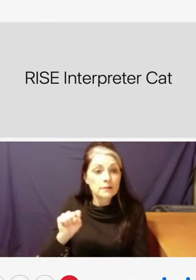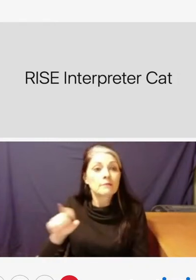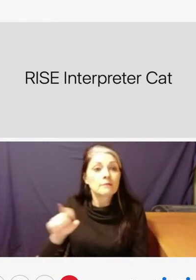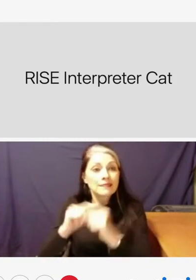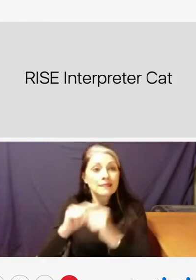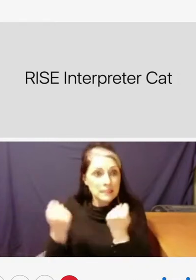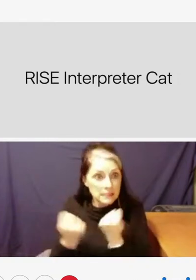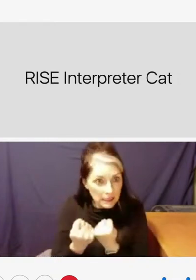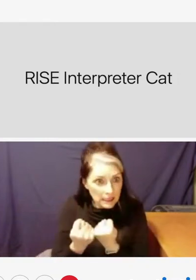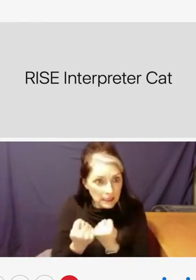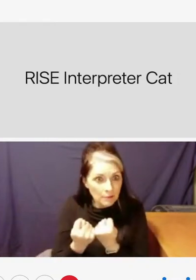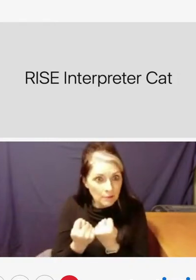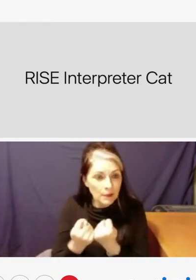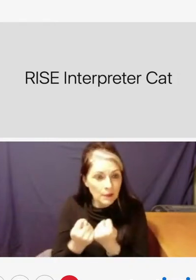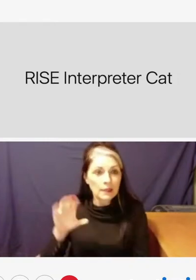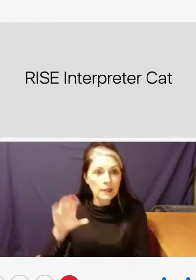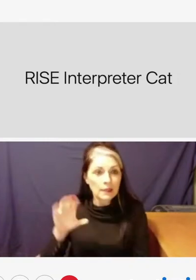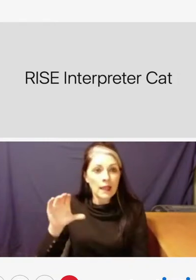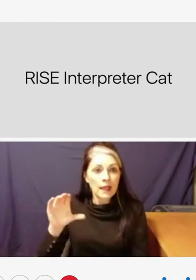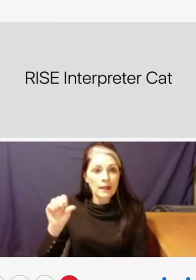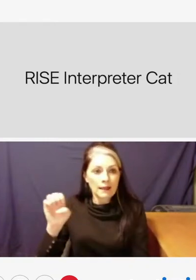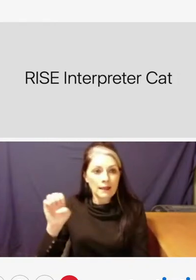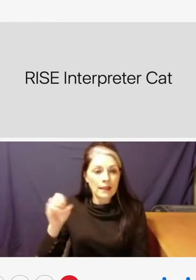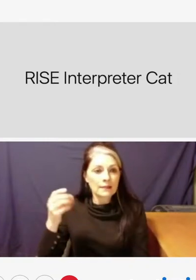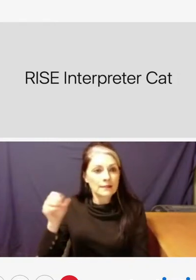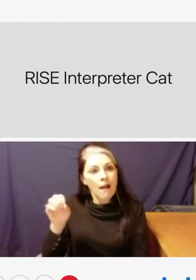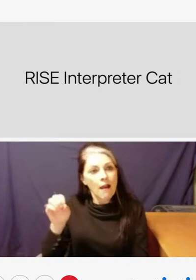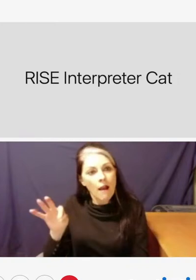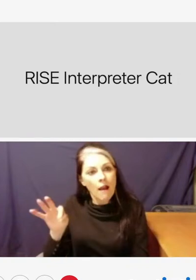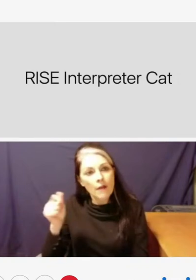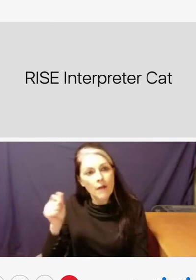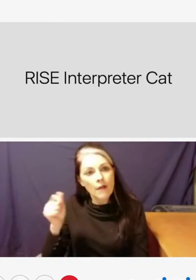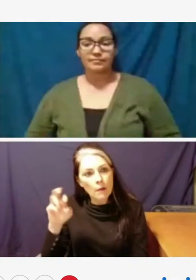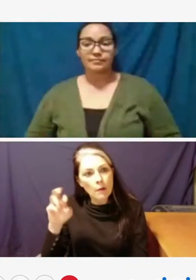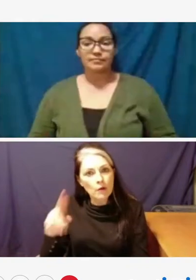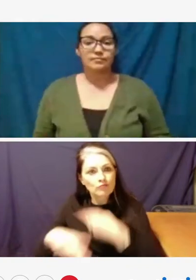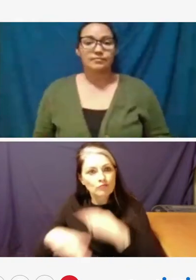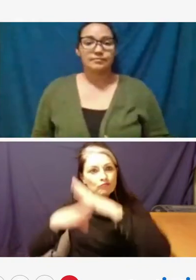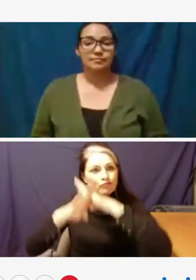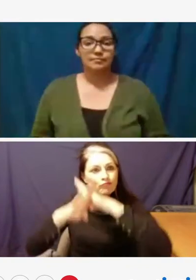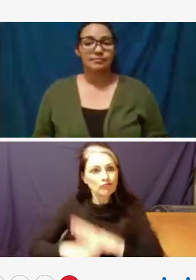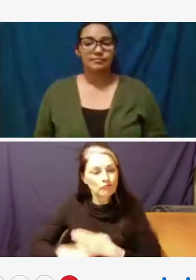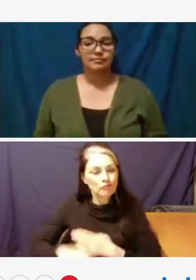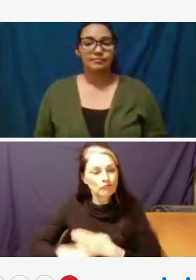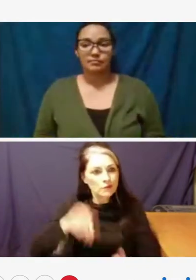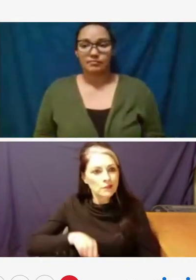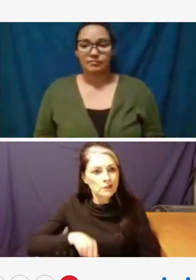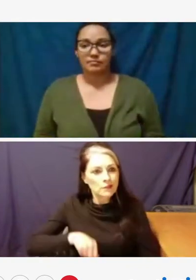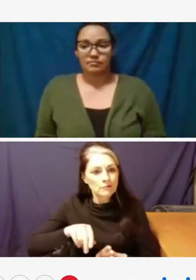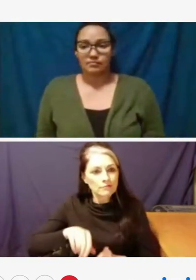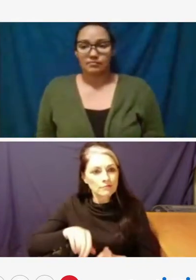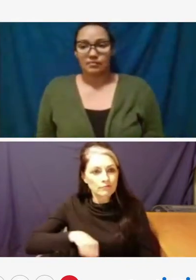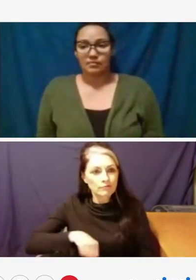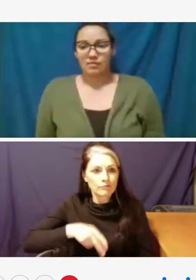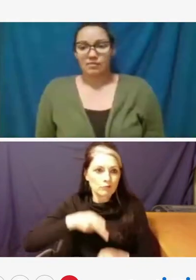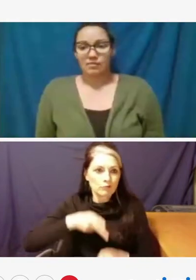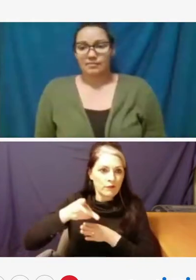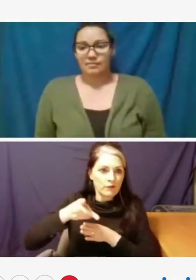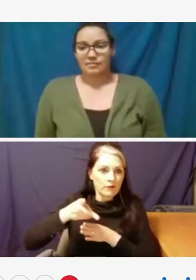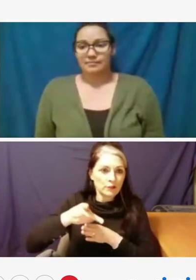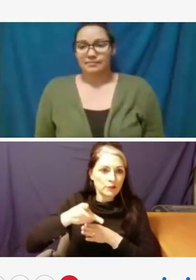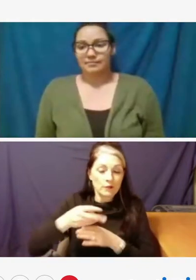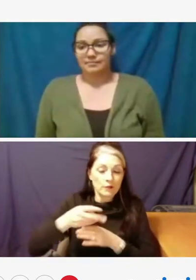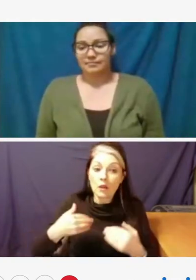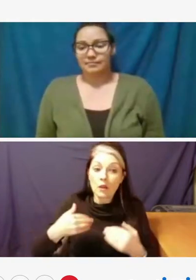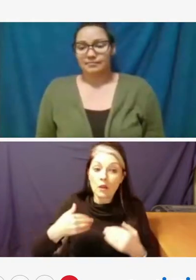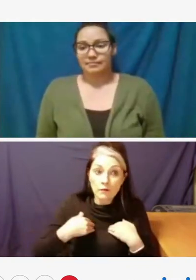so and they're up there on the screen extremely professional again if you ever talk to these and we've had them present here at the board uh and